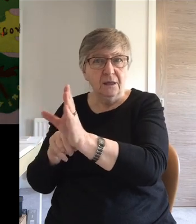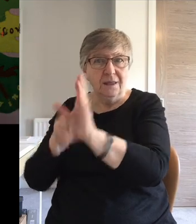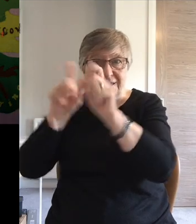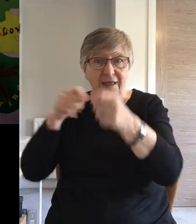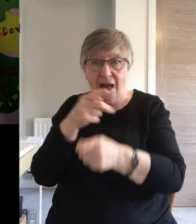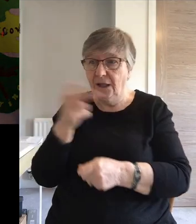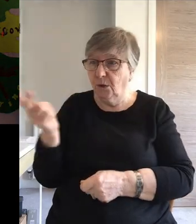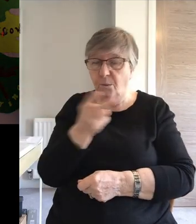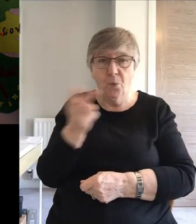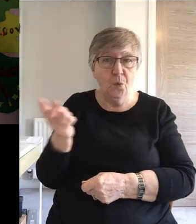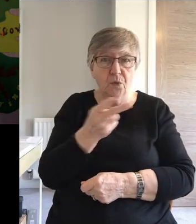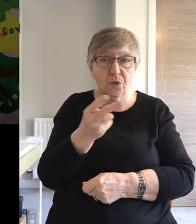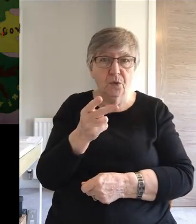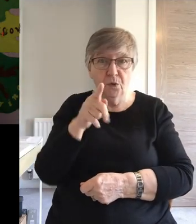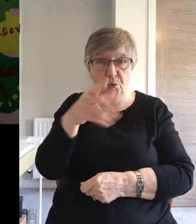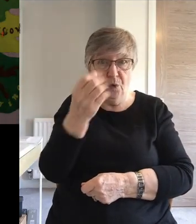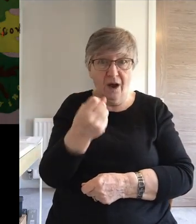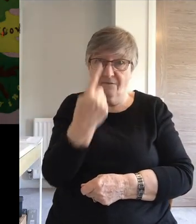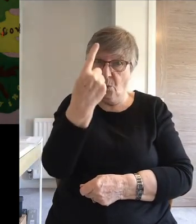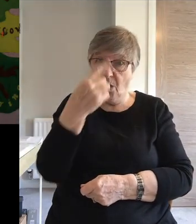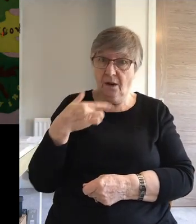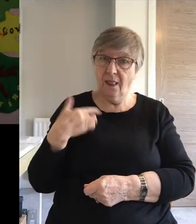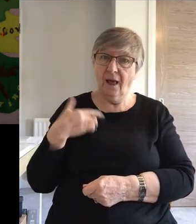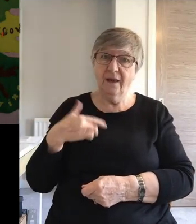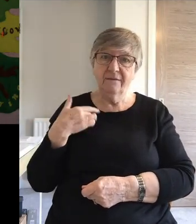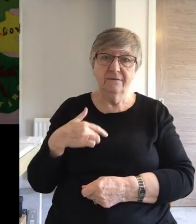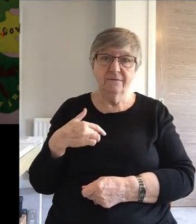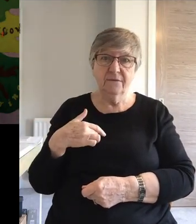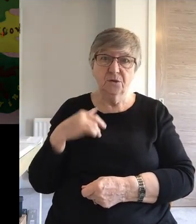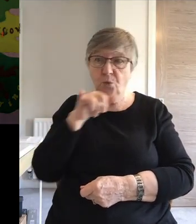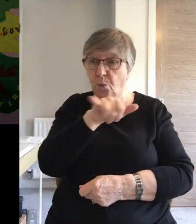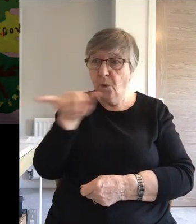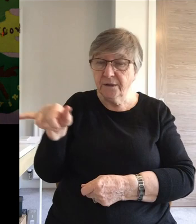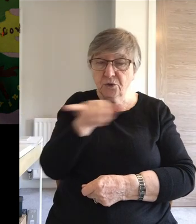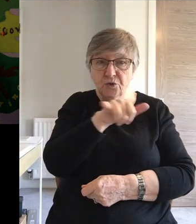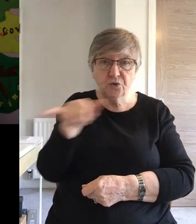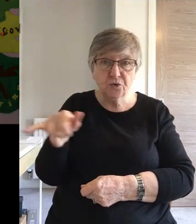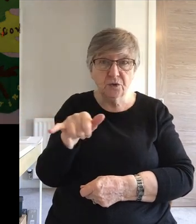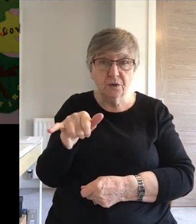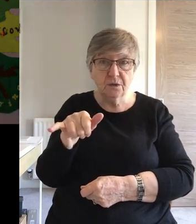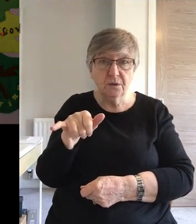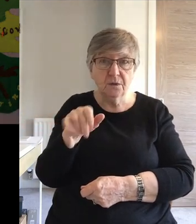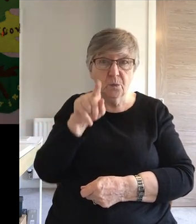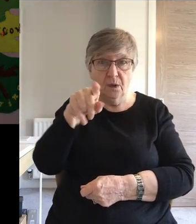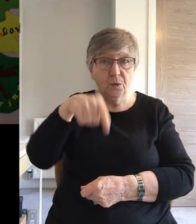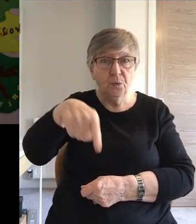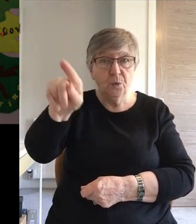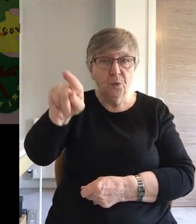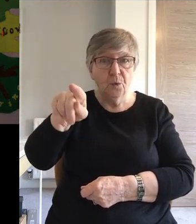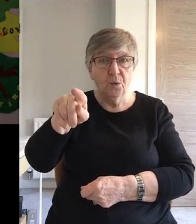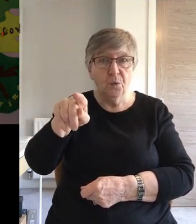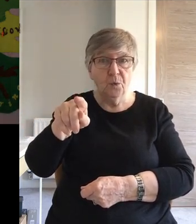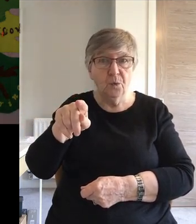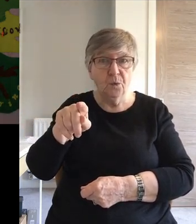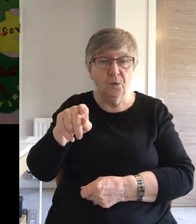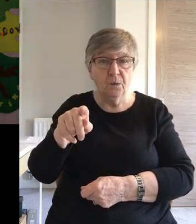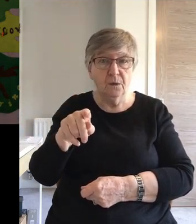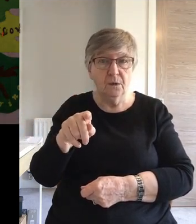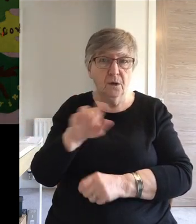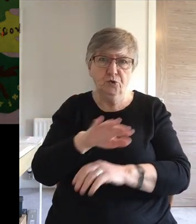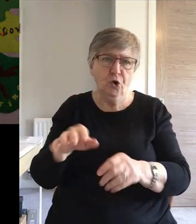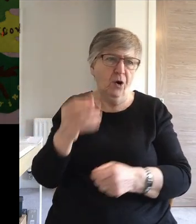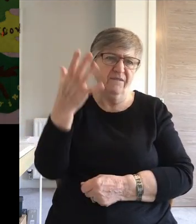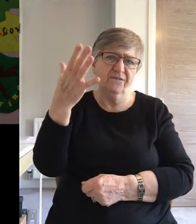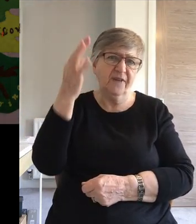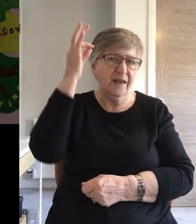one or the other because you've only got one life. So which of the houses are you taking that life to? And